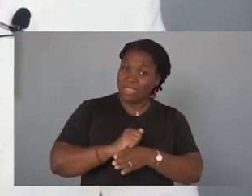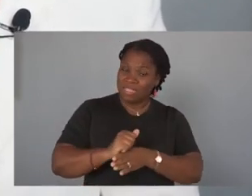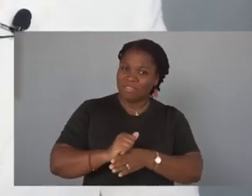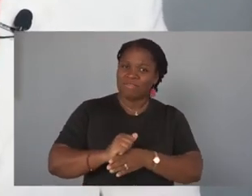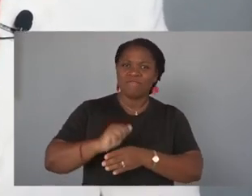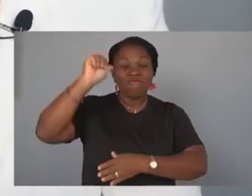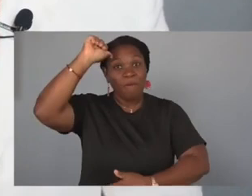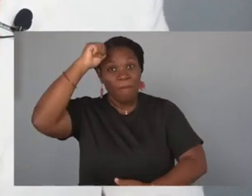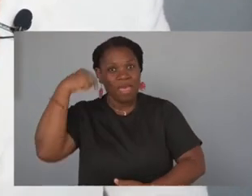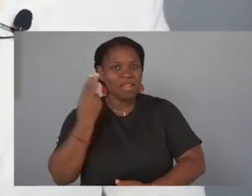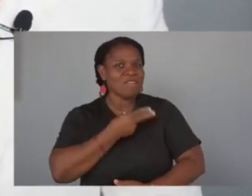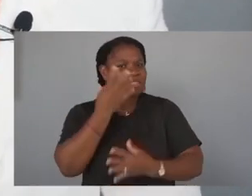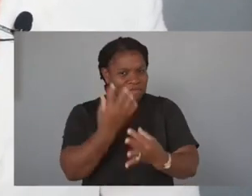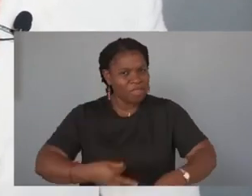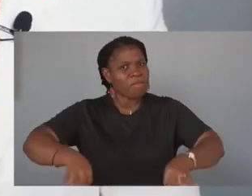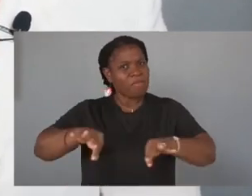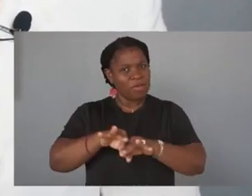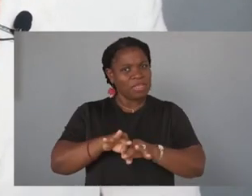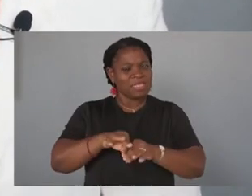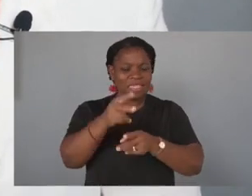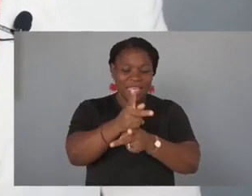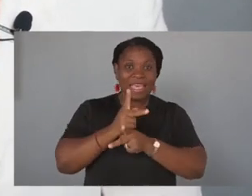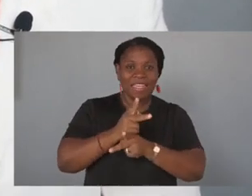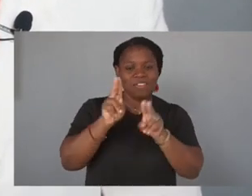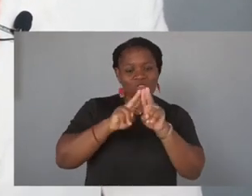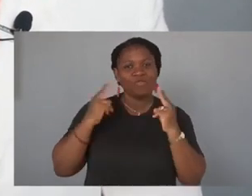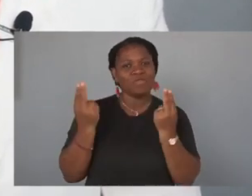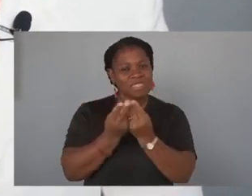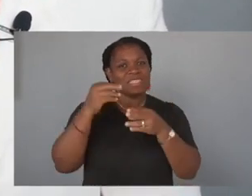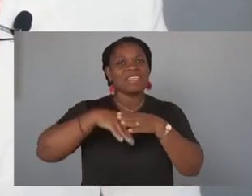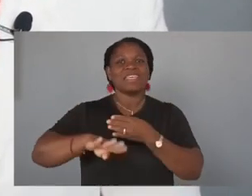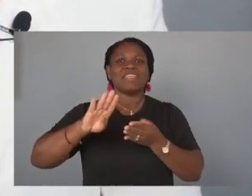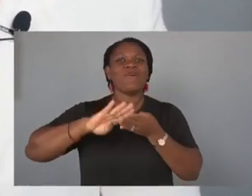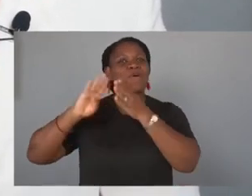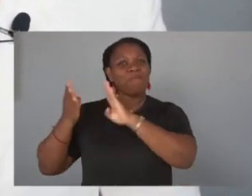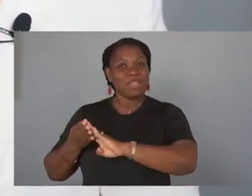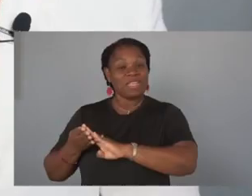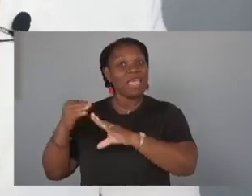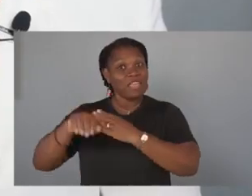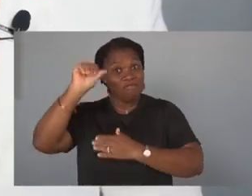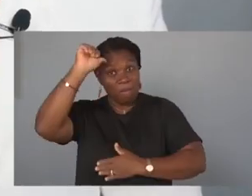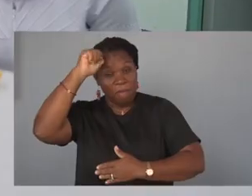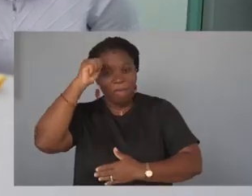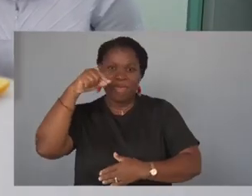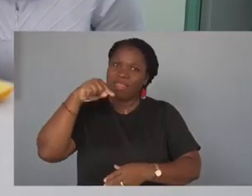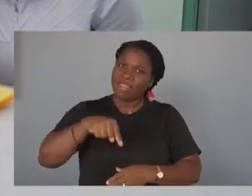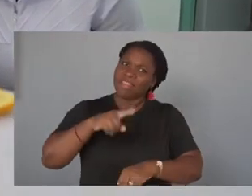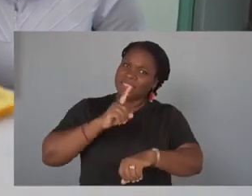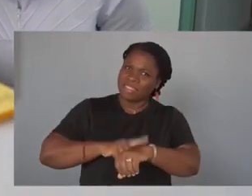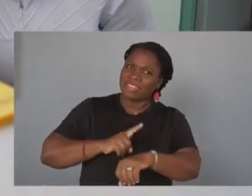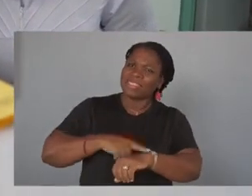reminding us of the importance of faith, kindness and unity within our communities. In